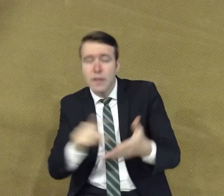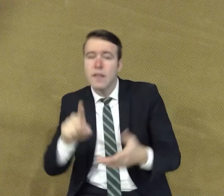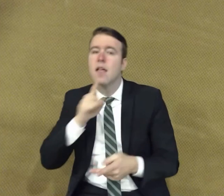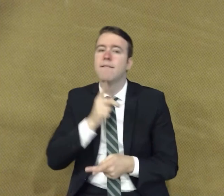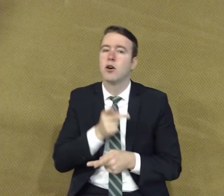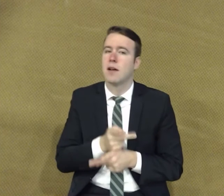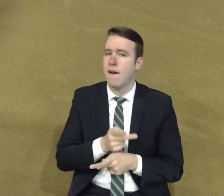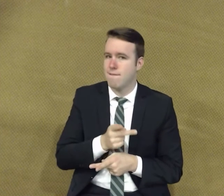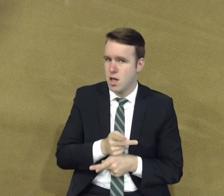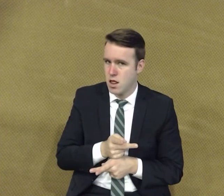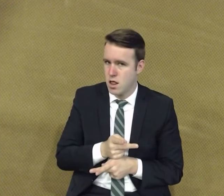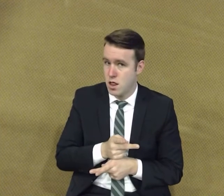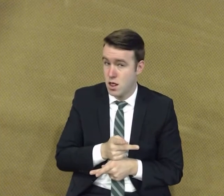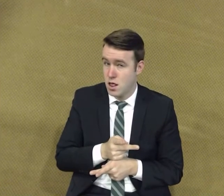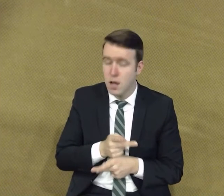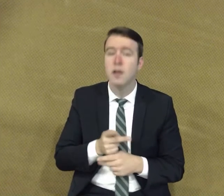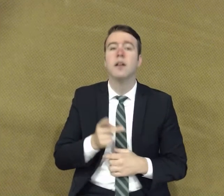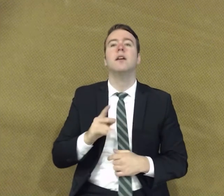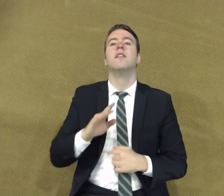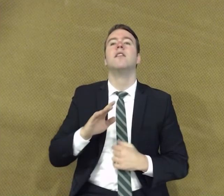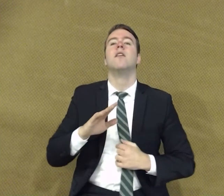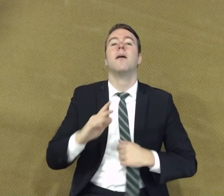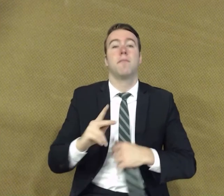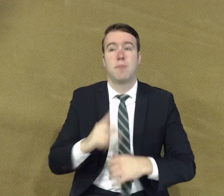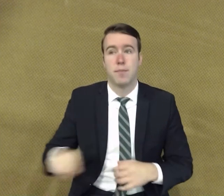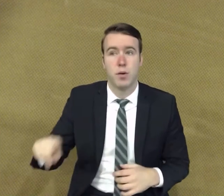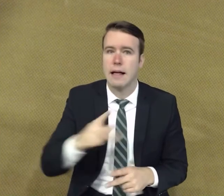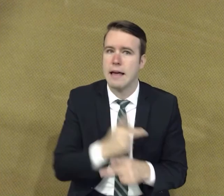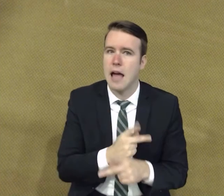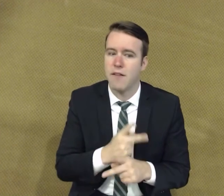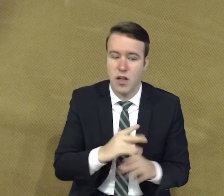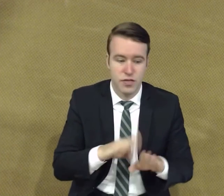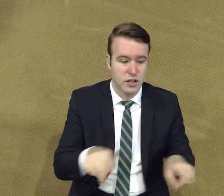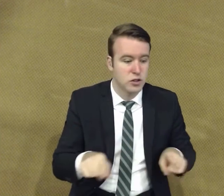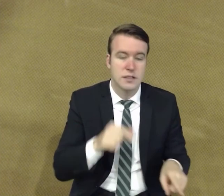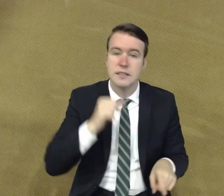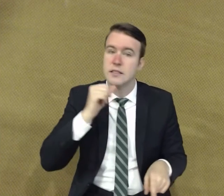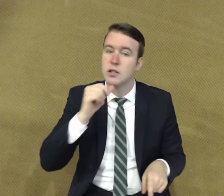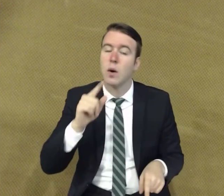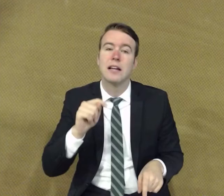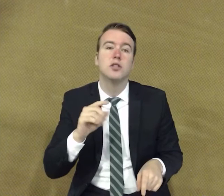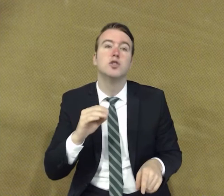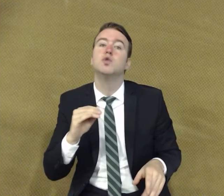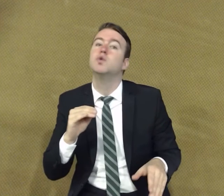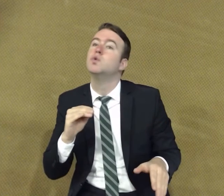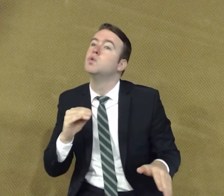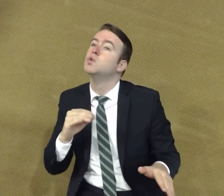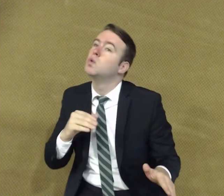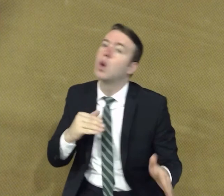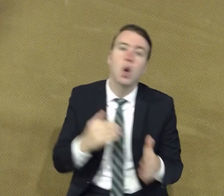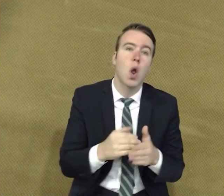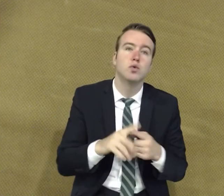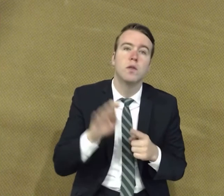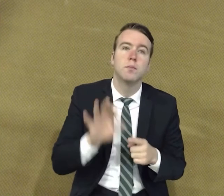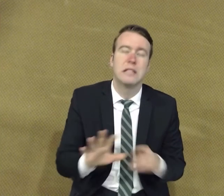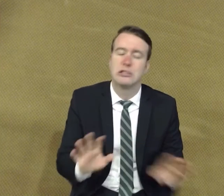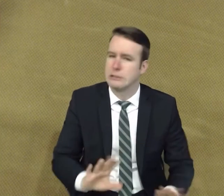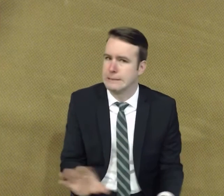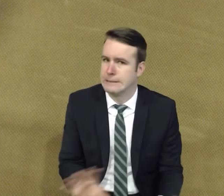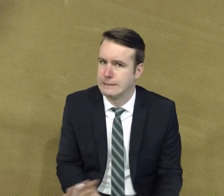careful that their children don't get too close to the preacher.